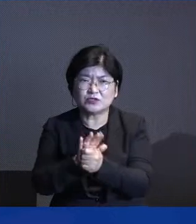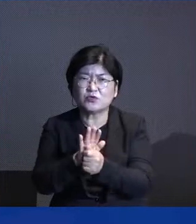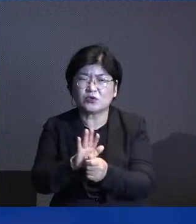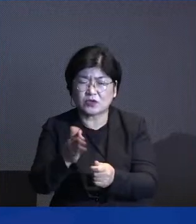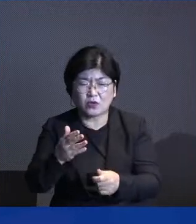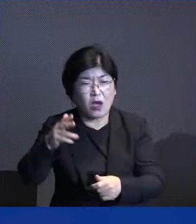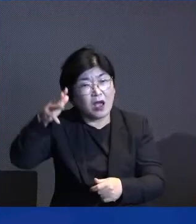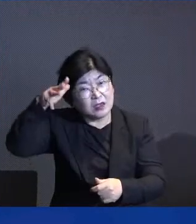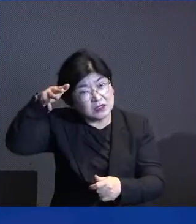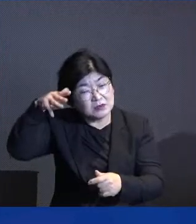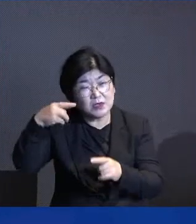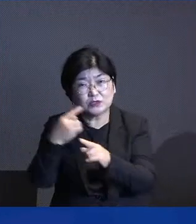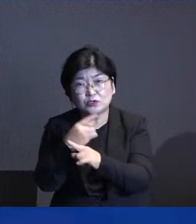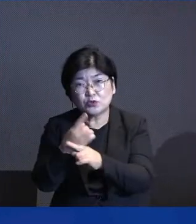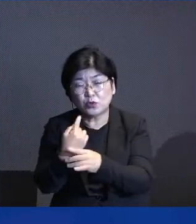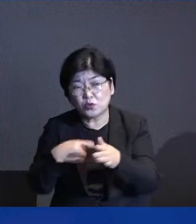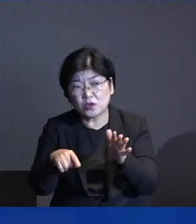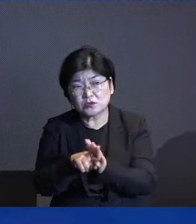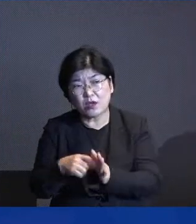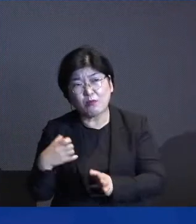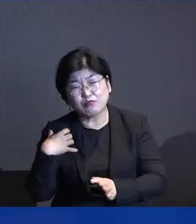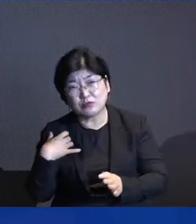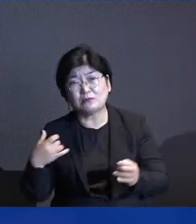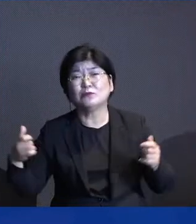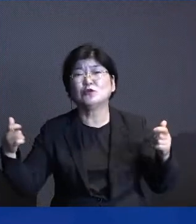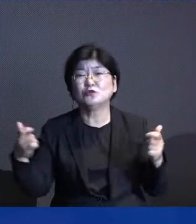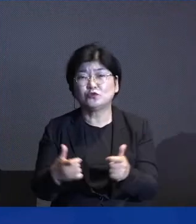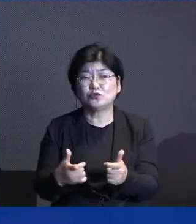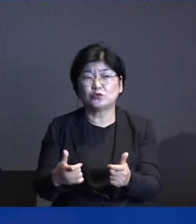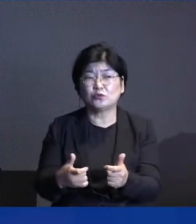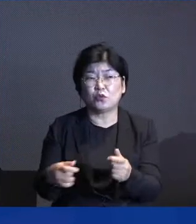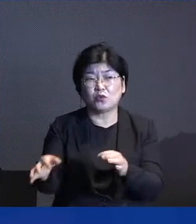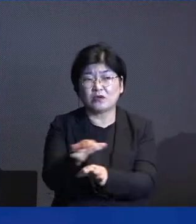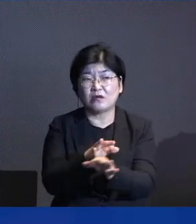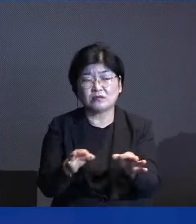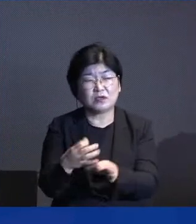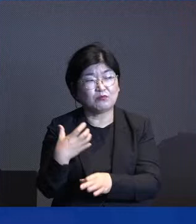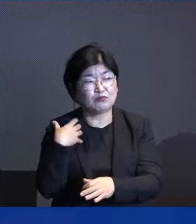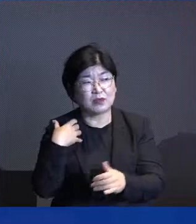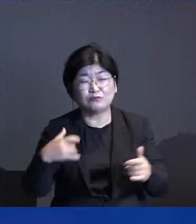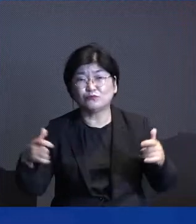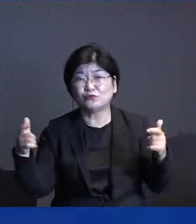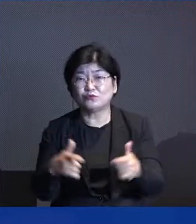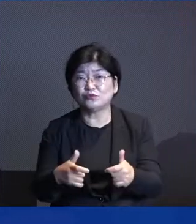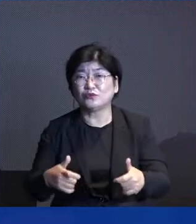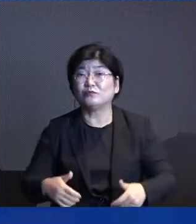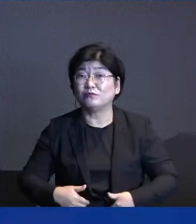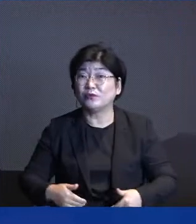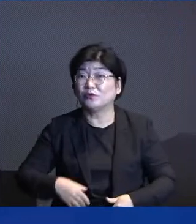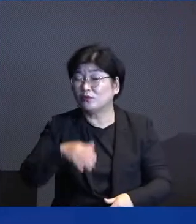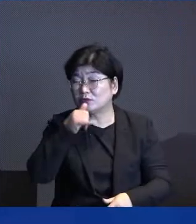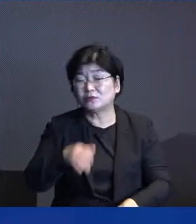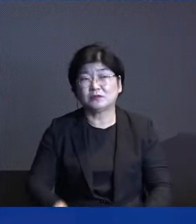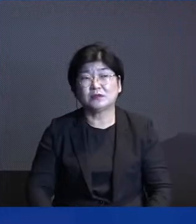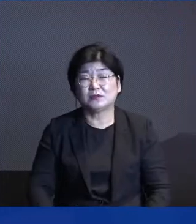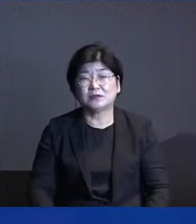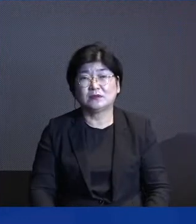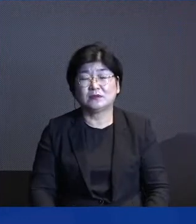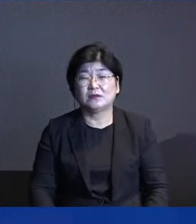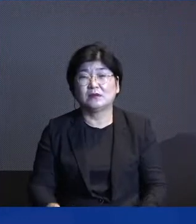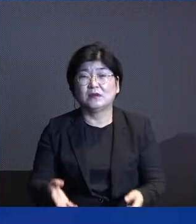both preventive, curative, and rehabilitative services, more and more promoting